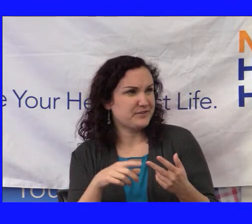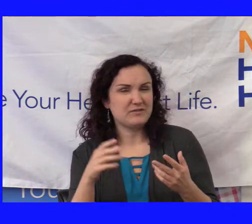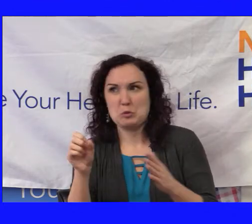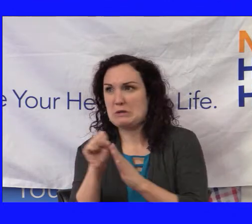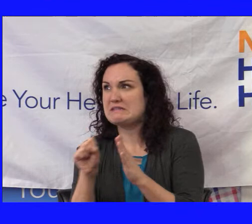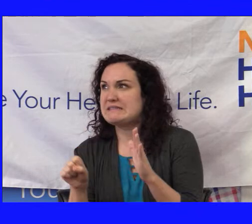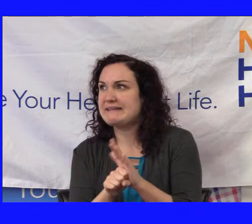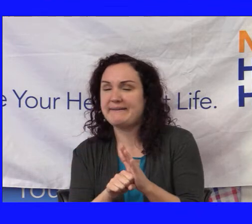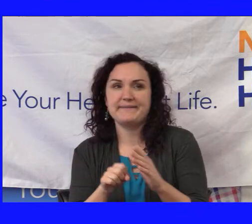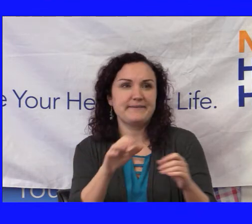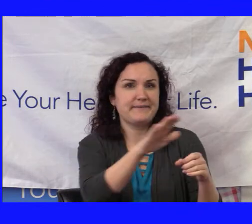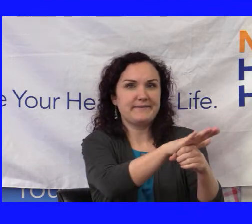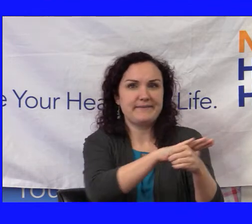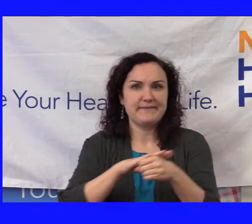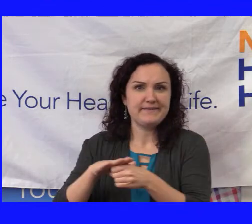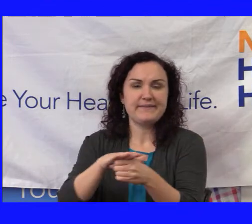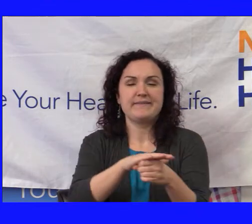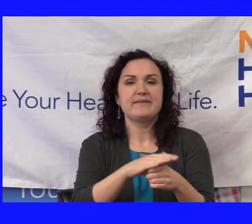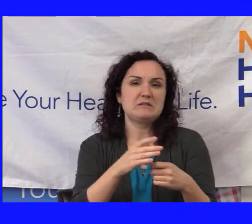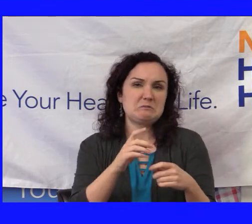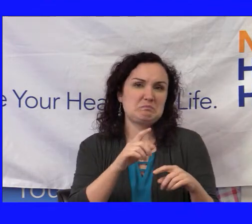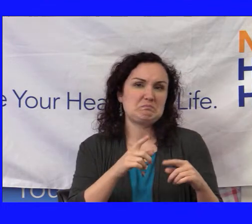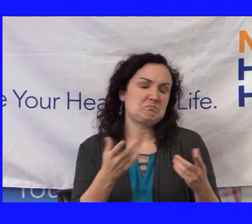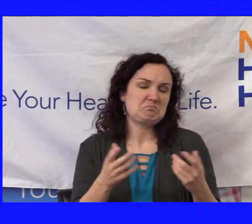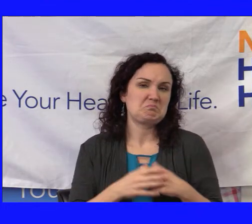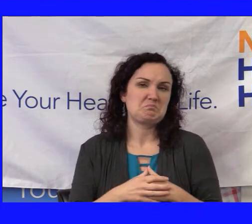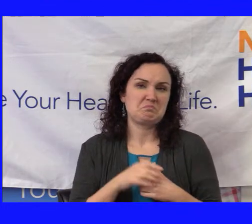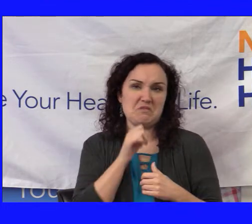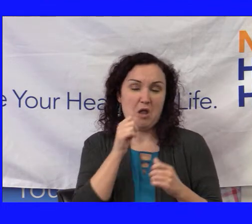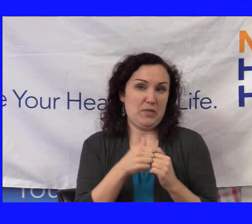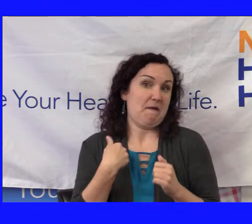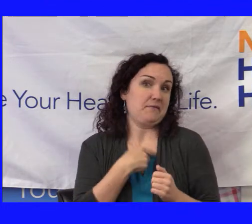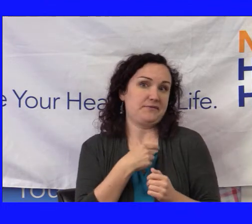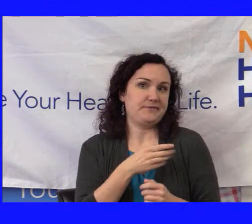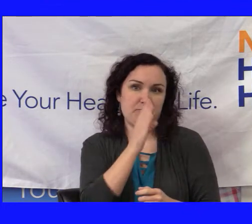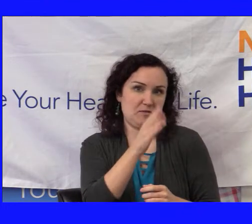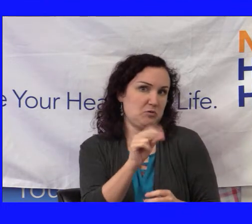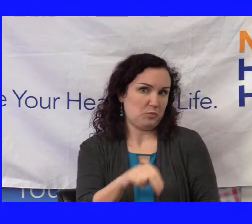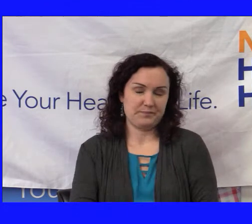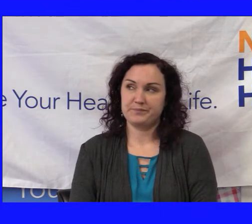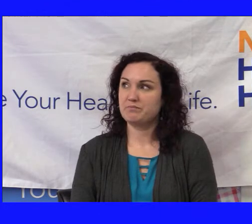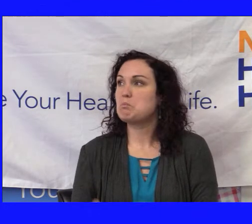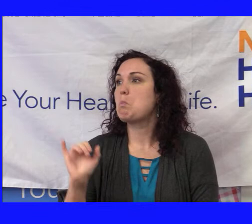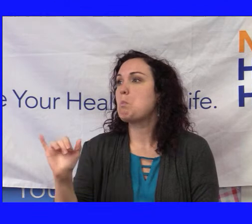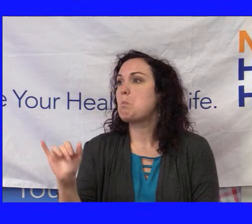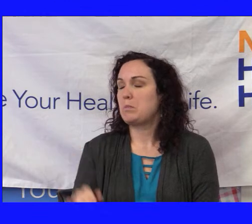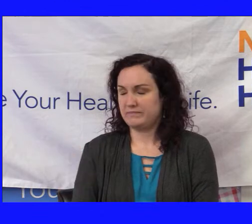state site. Oh, okay.